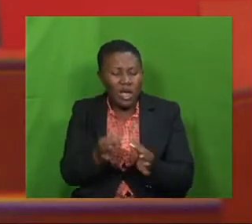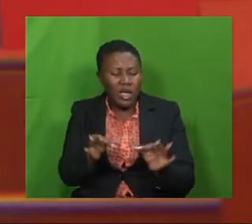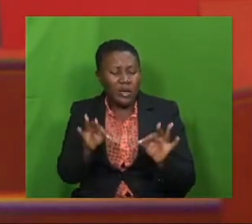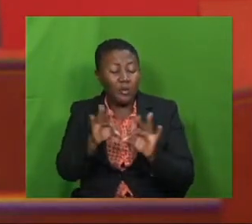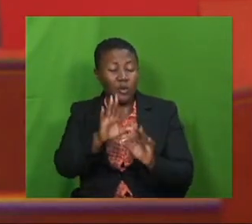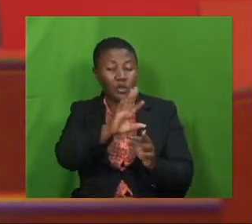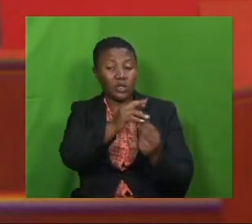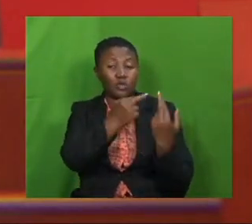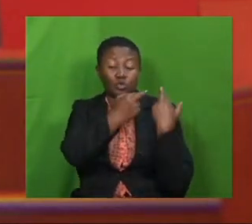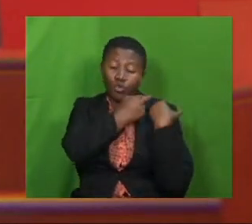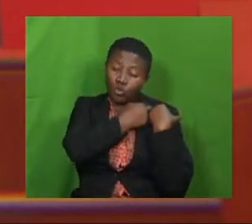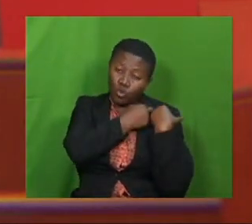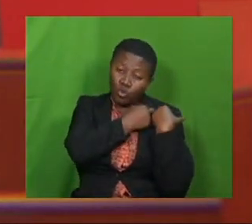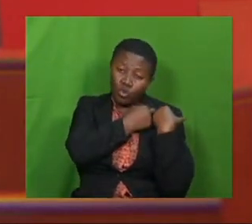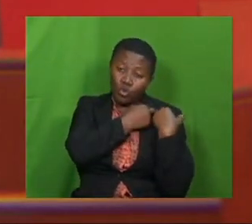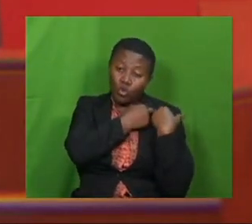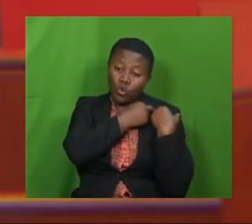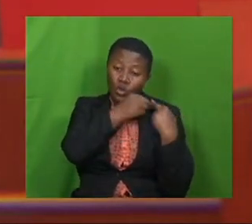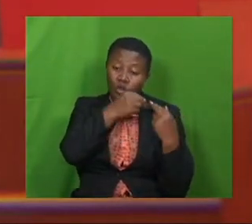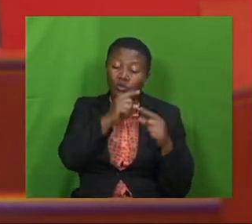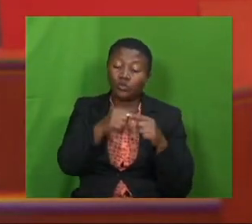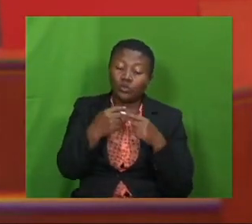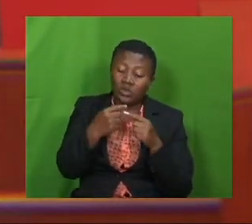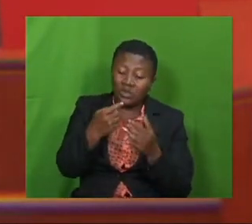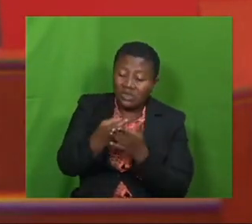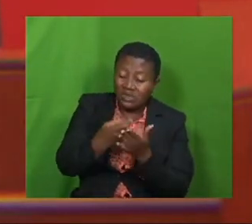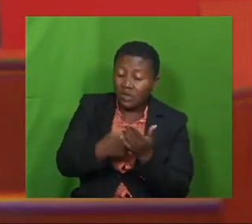do as the legislature.